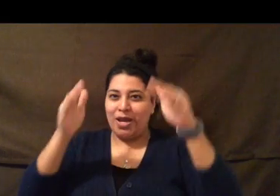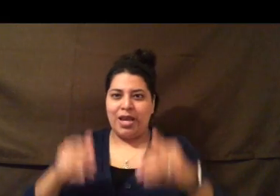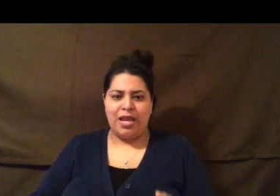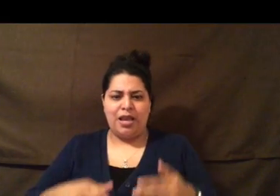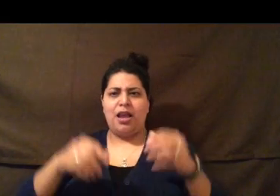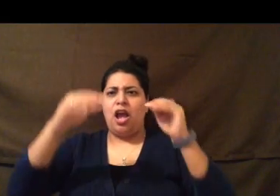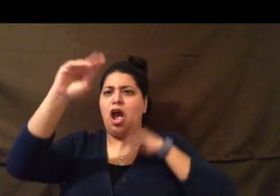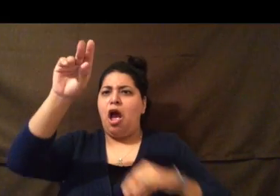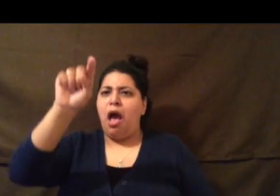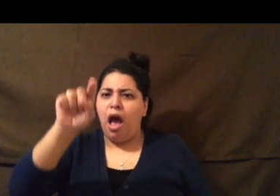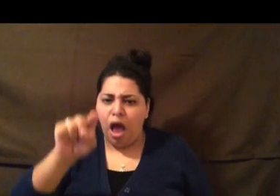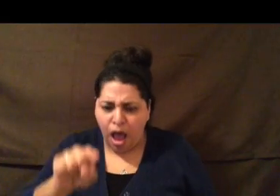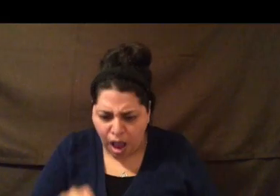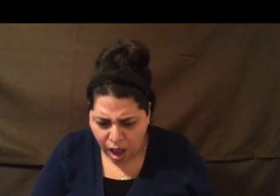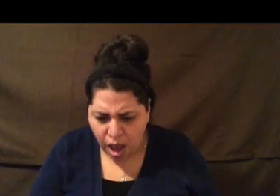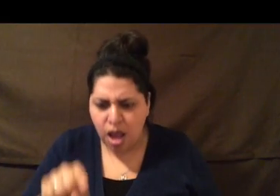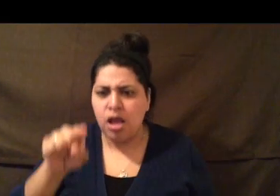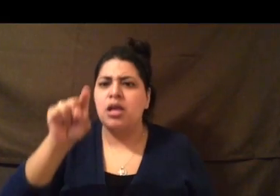All of this right here